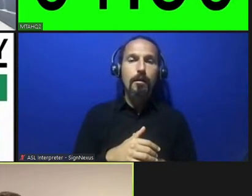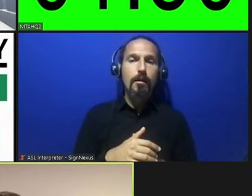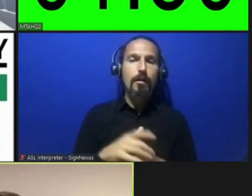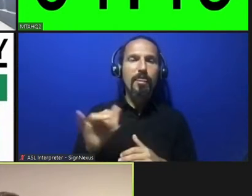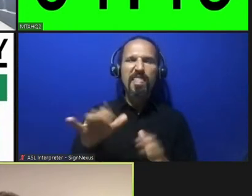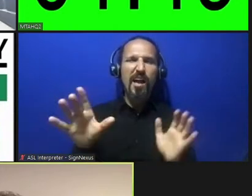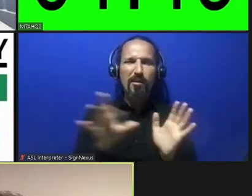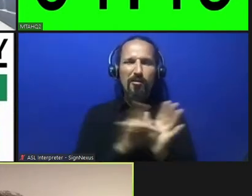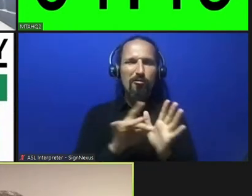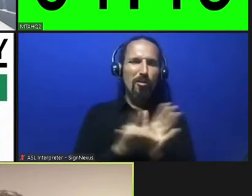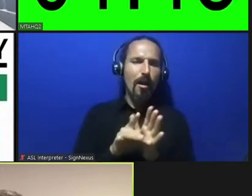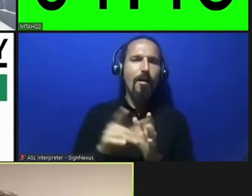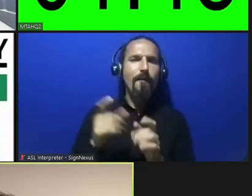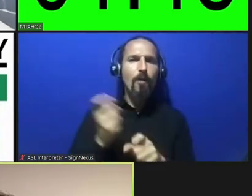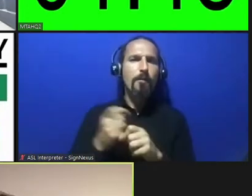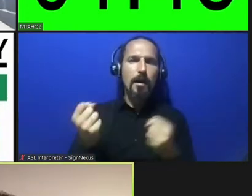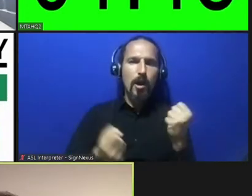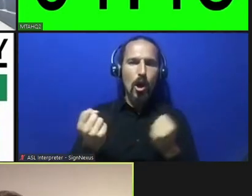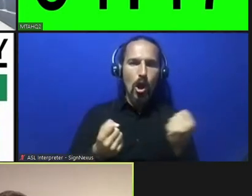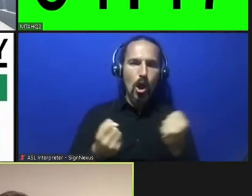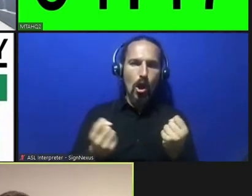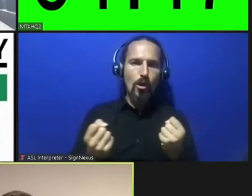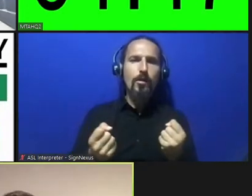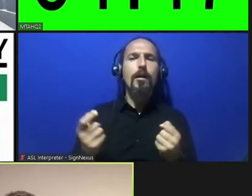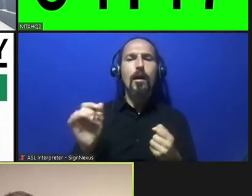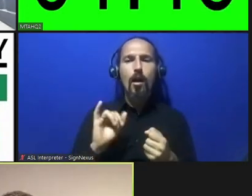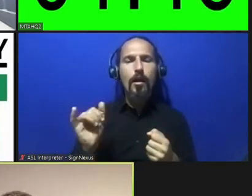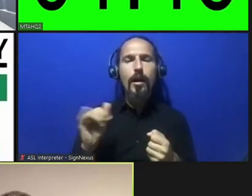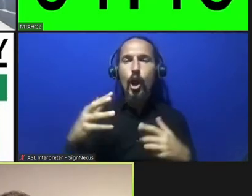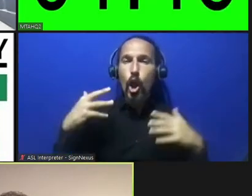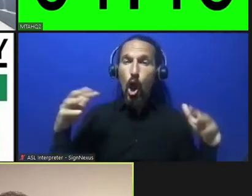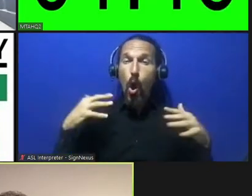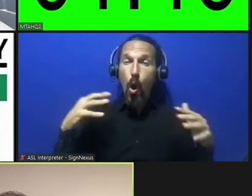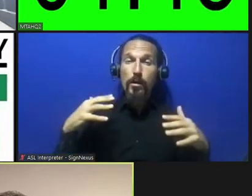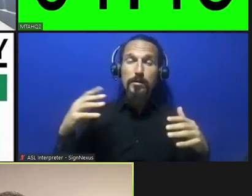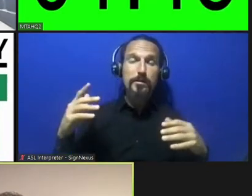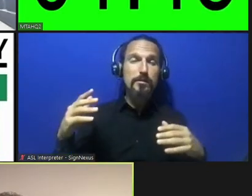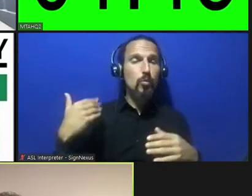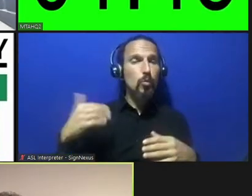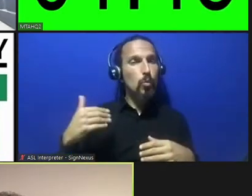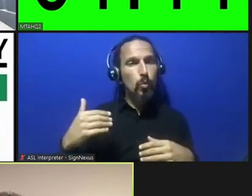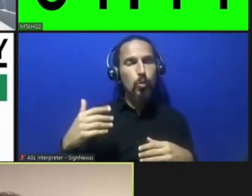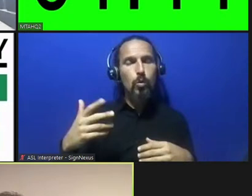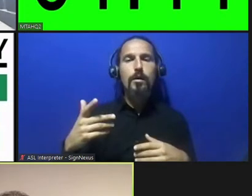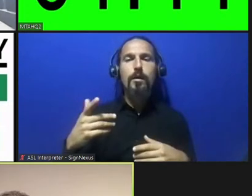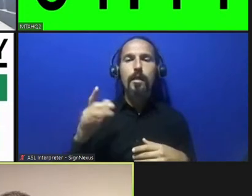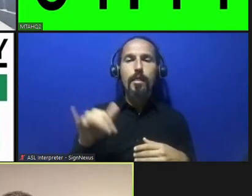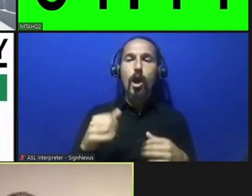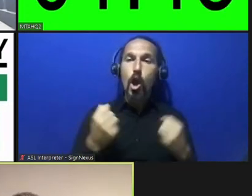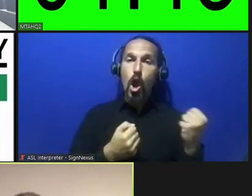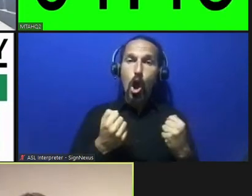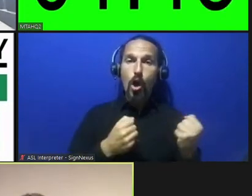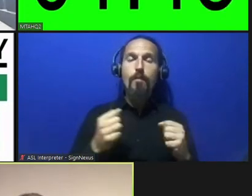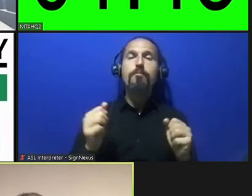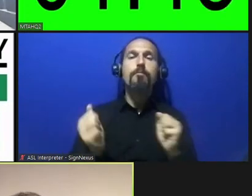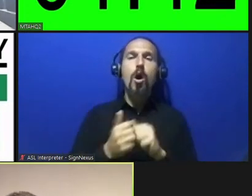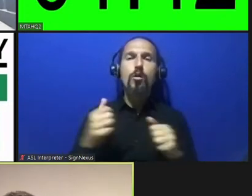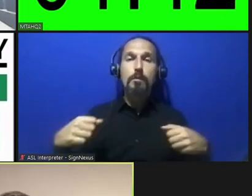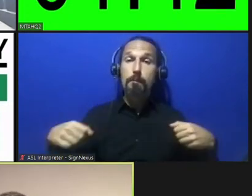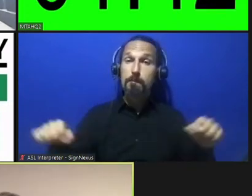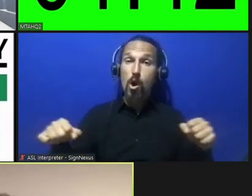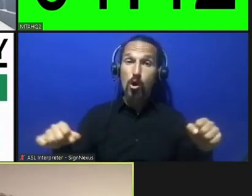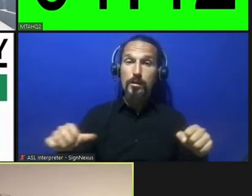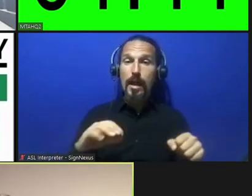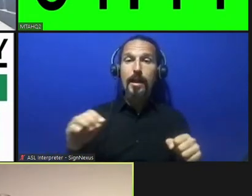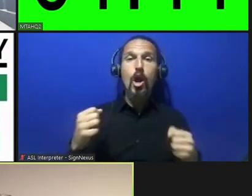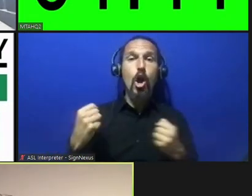on everything caused by cars and noise pollution uh caused by cars but mostly mostly motorcycles but also